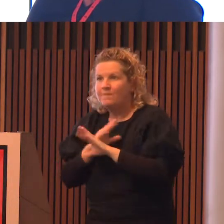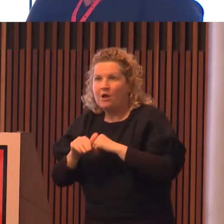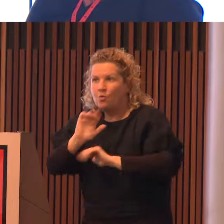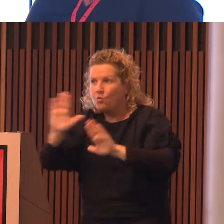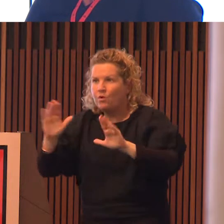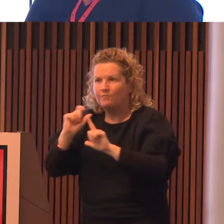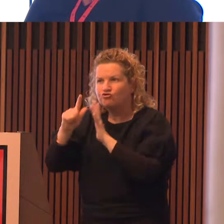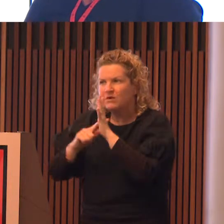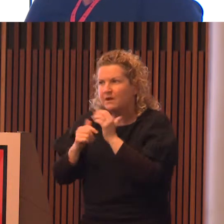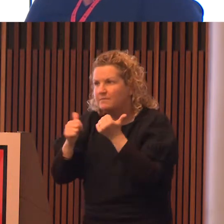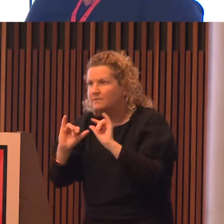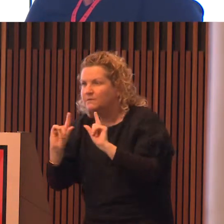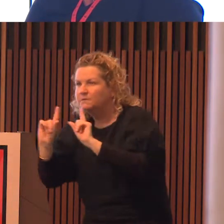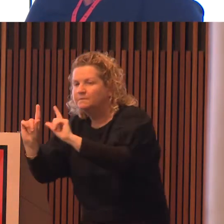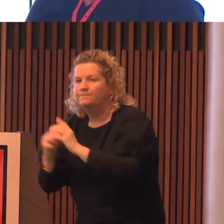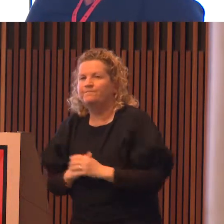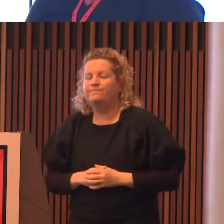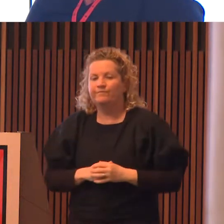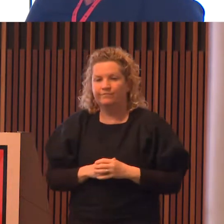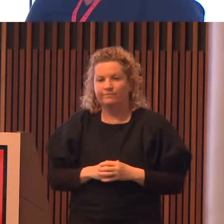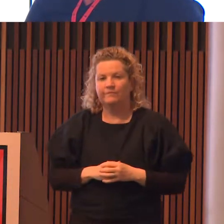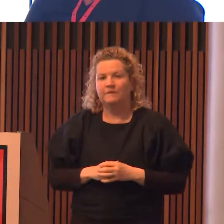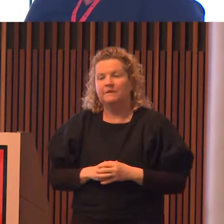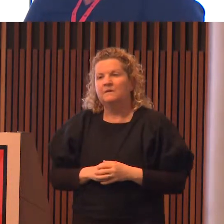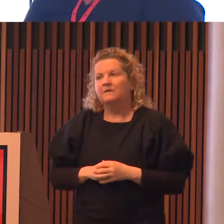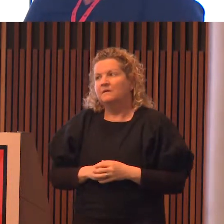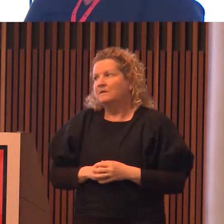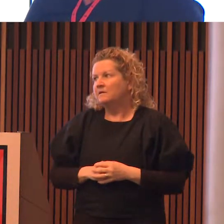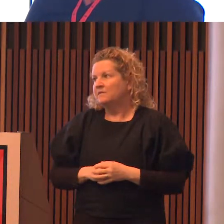working. The other thing is from the